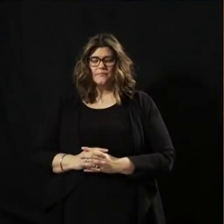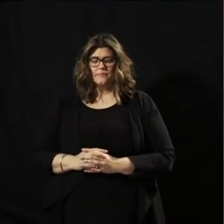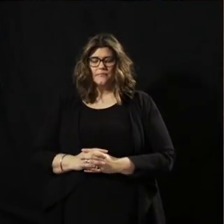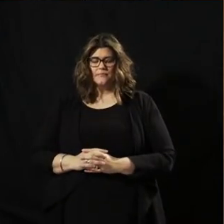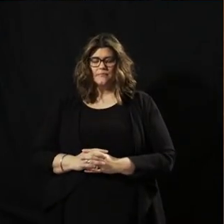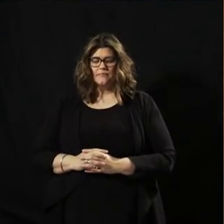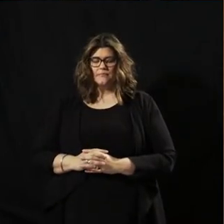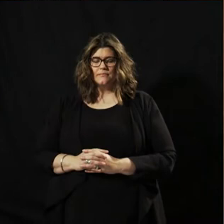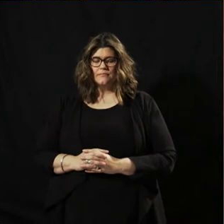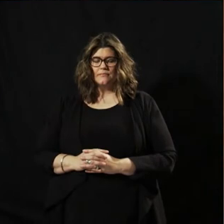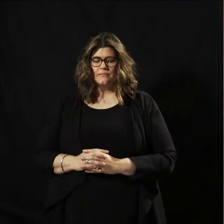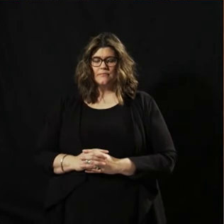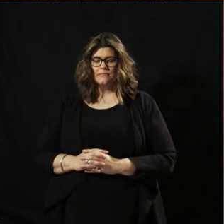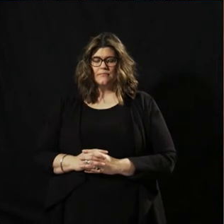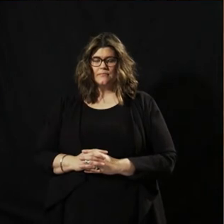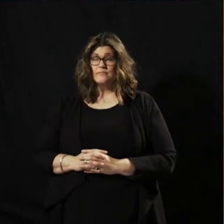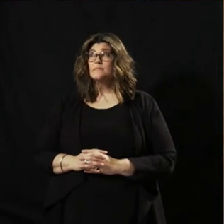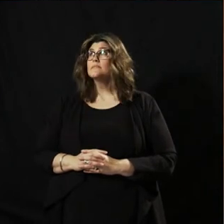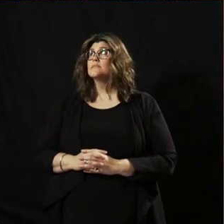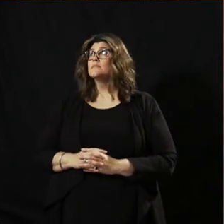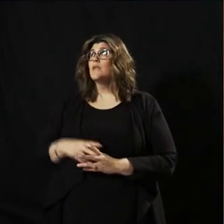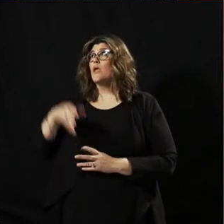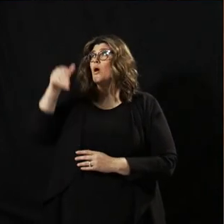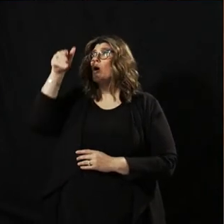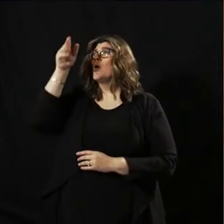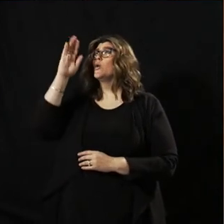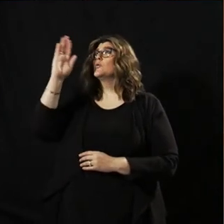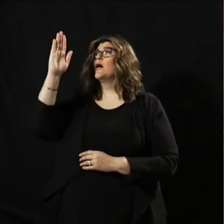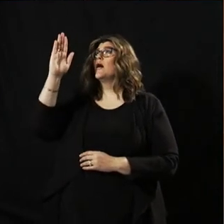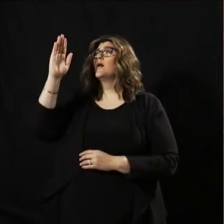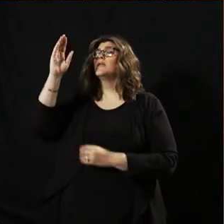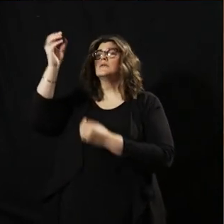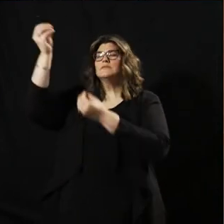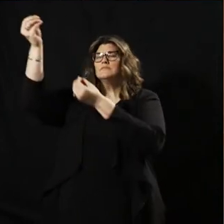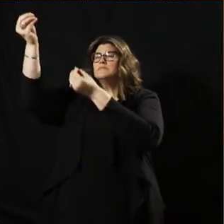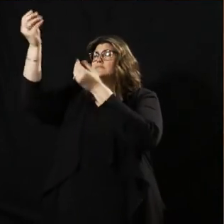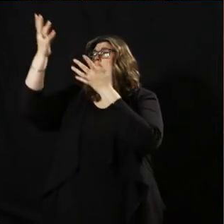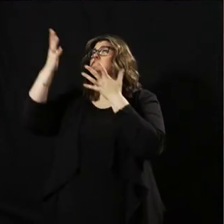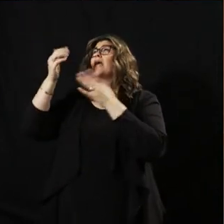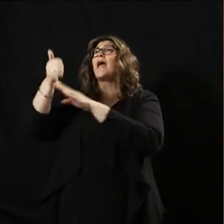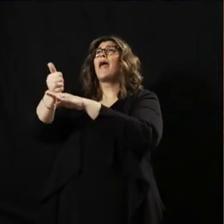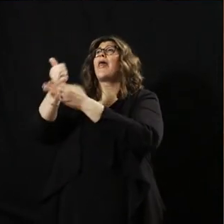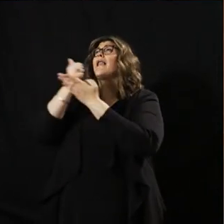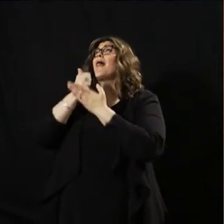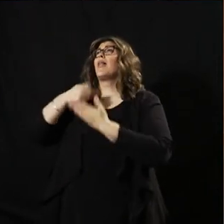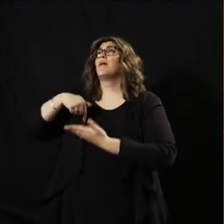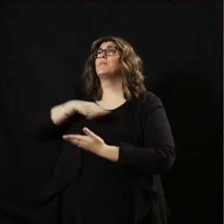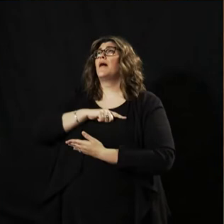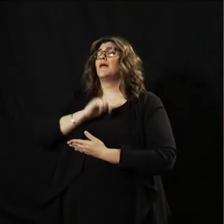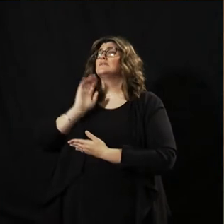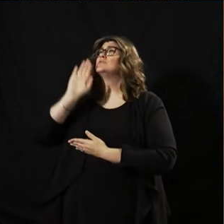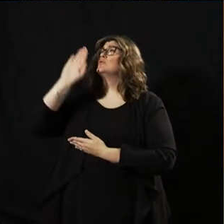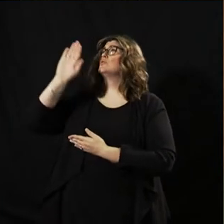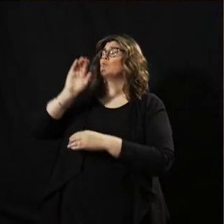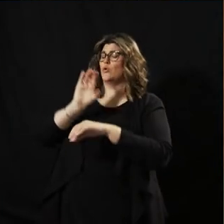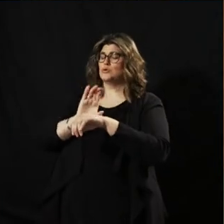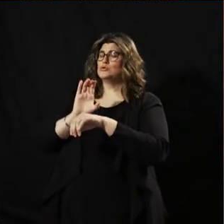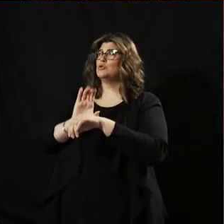O God, who constantly increase your church by your call to the